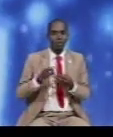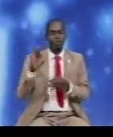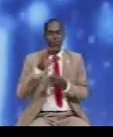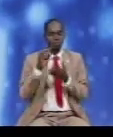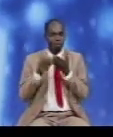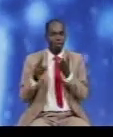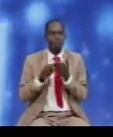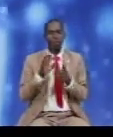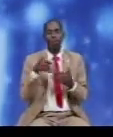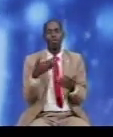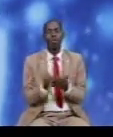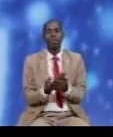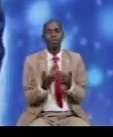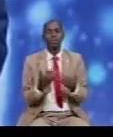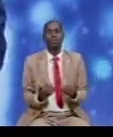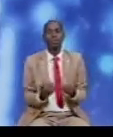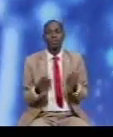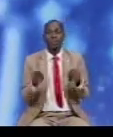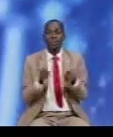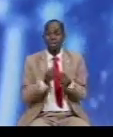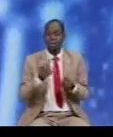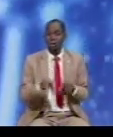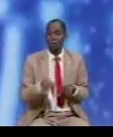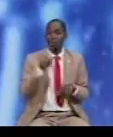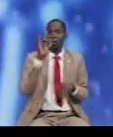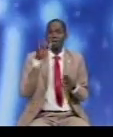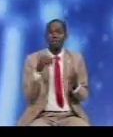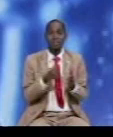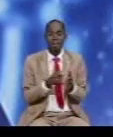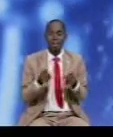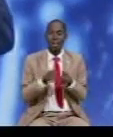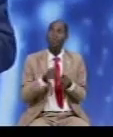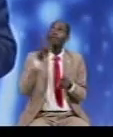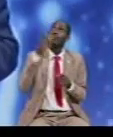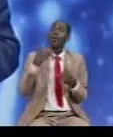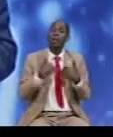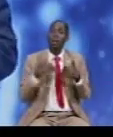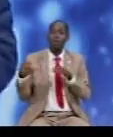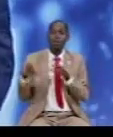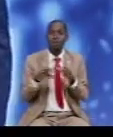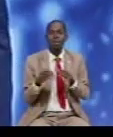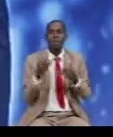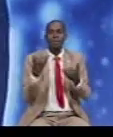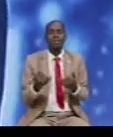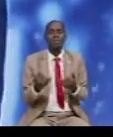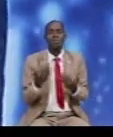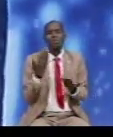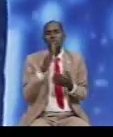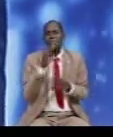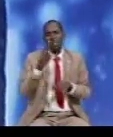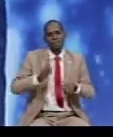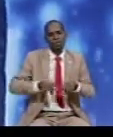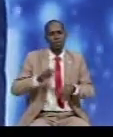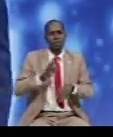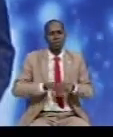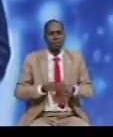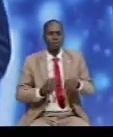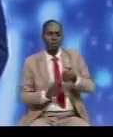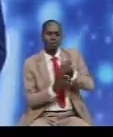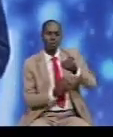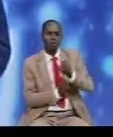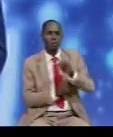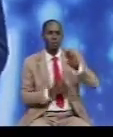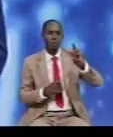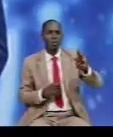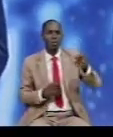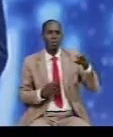up. And as you see that God has done it, now you're sitting on a wheelchair. You cannot keep on sitting there.